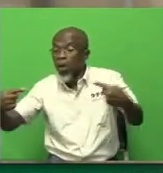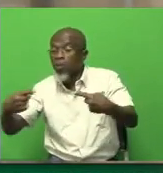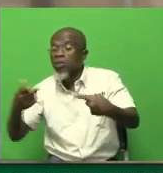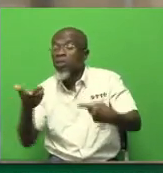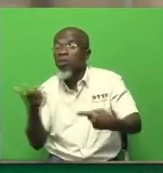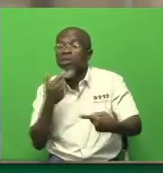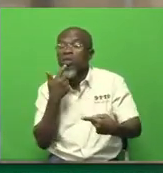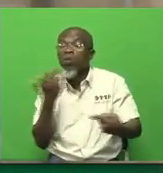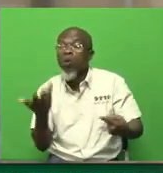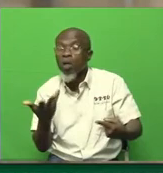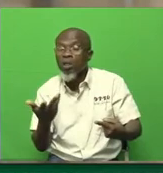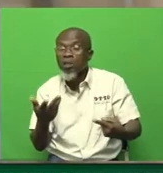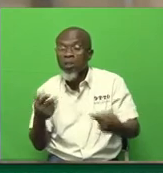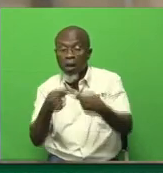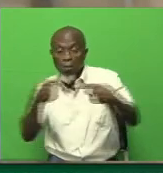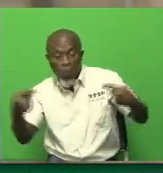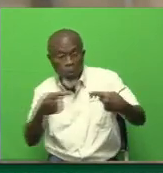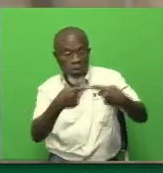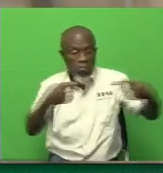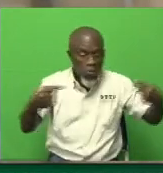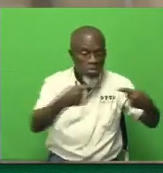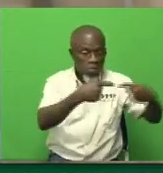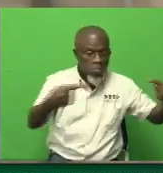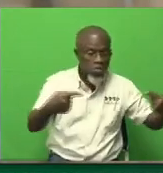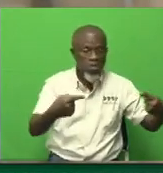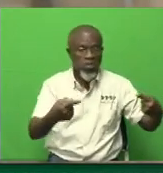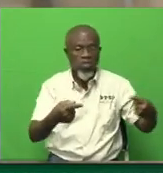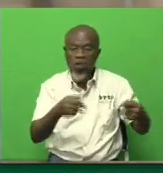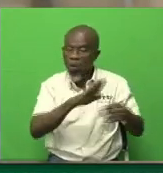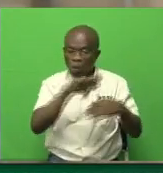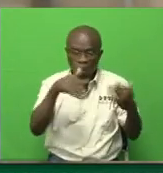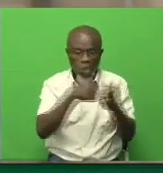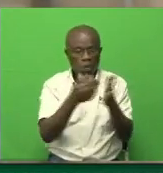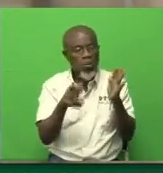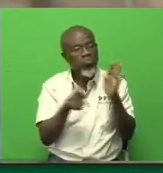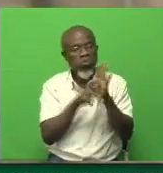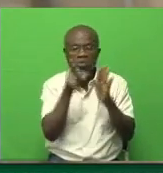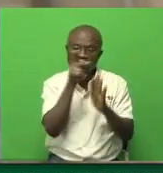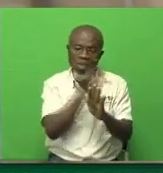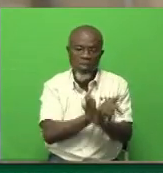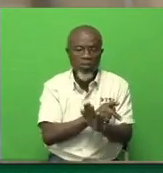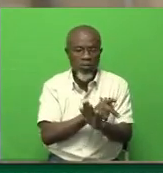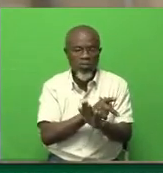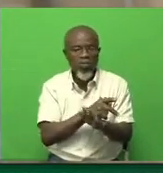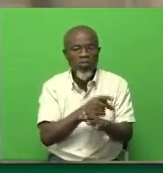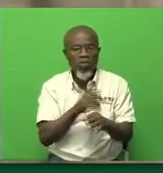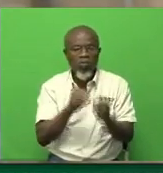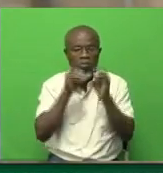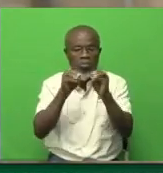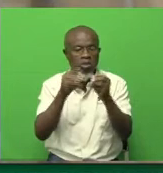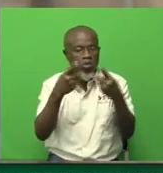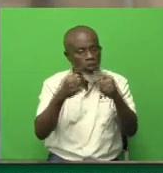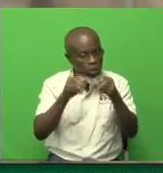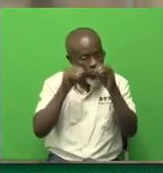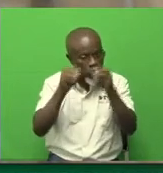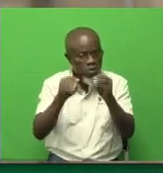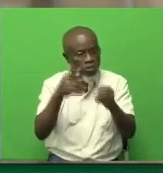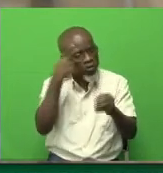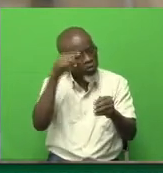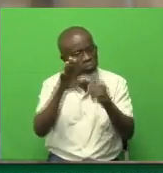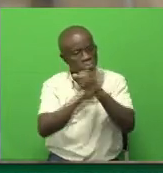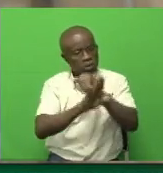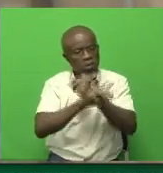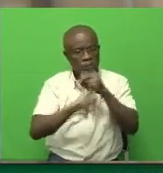opposed every single program to obstruct this government from protecting the people of Trinidad and Tobago but today